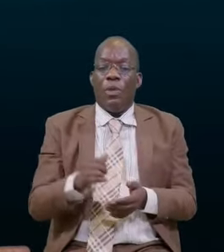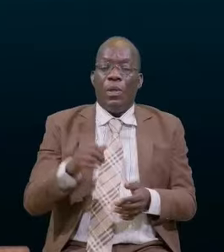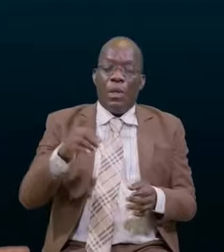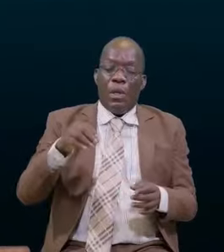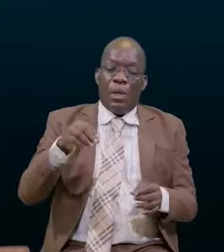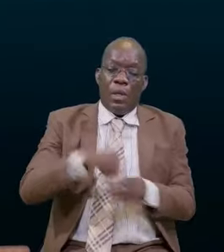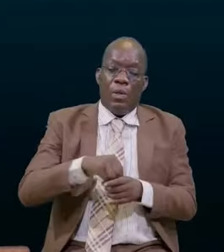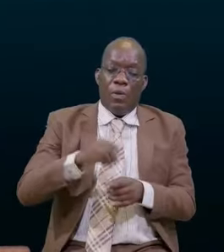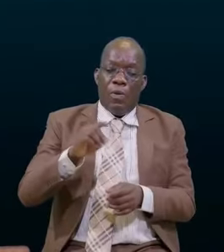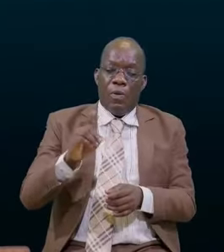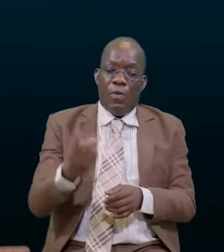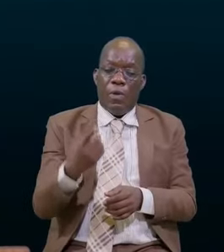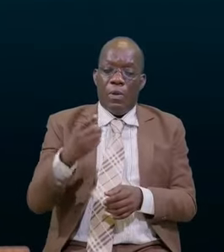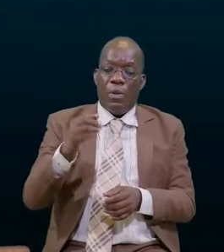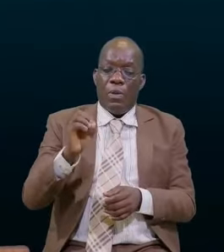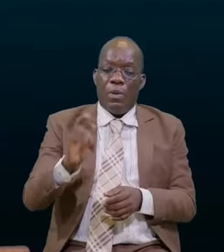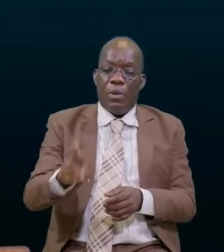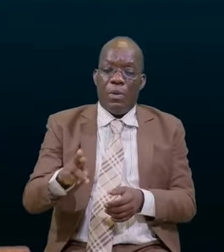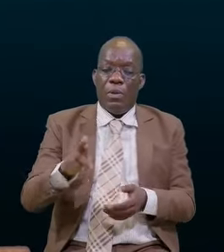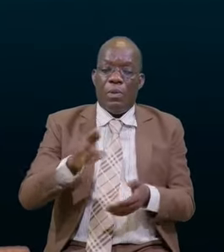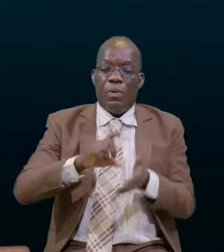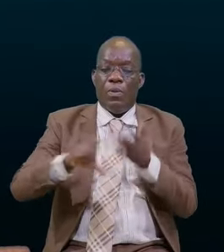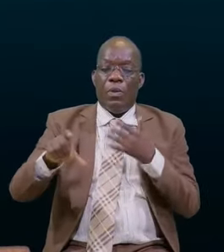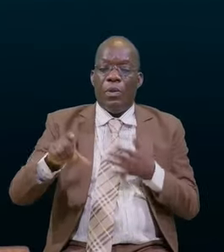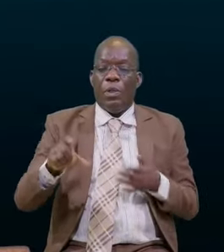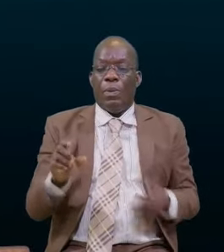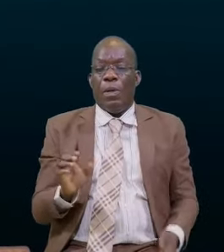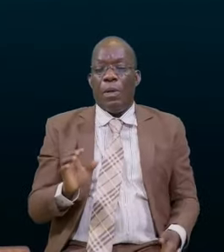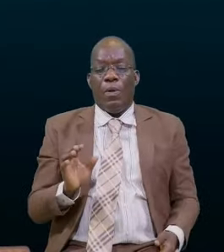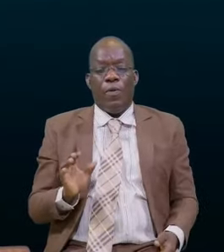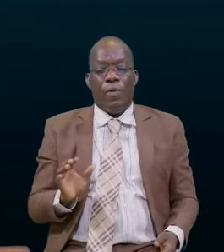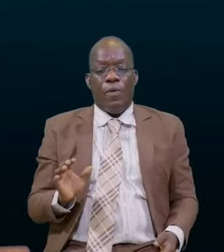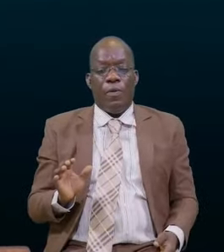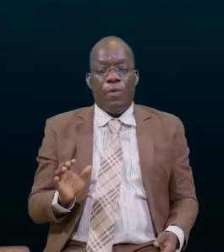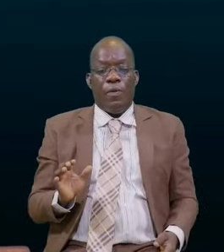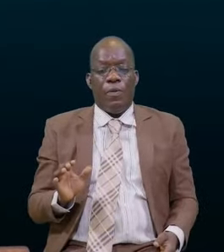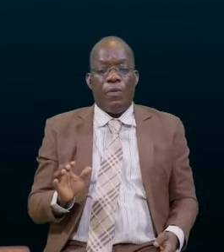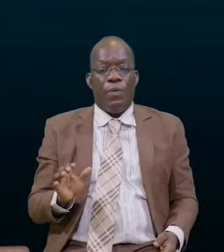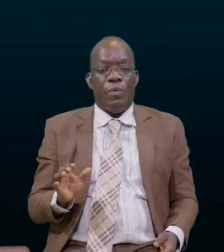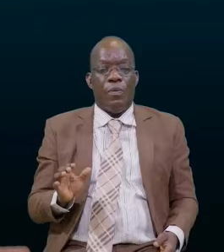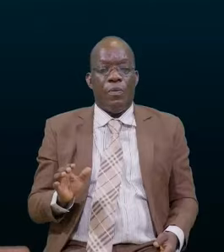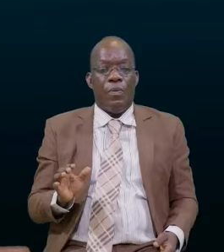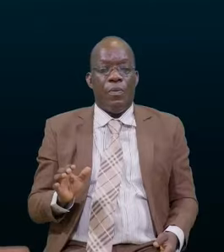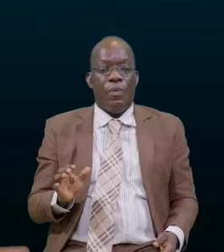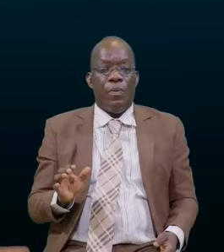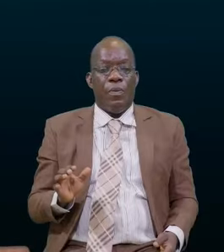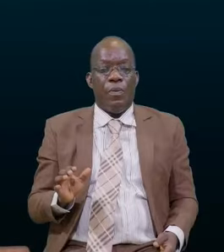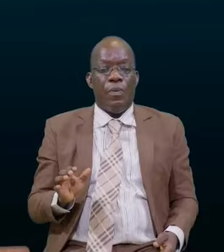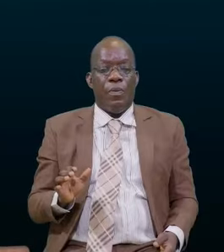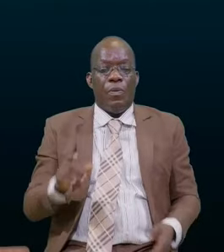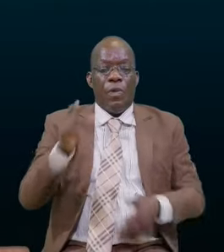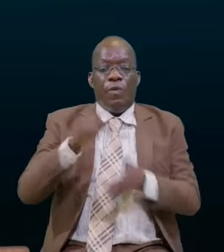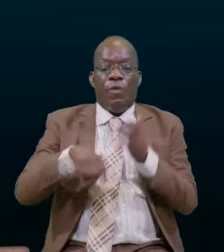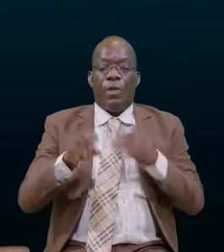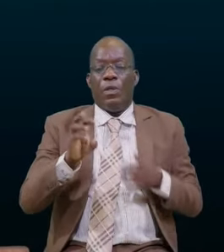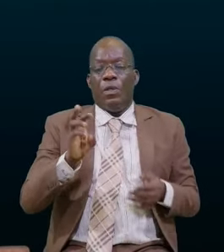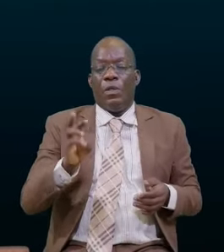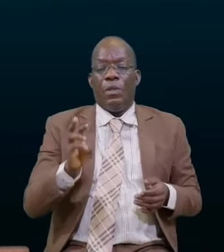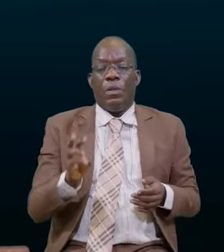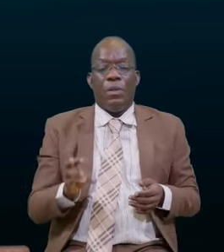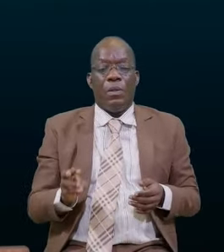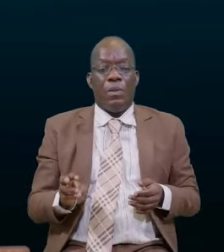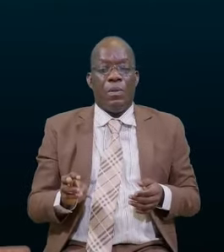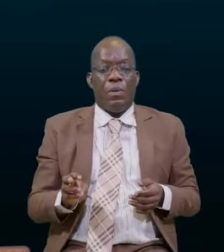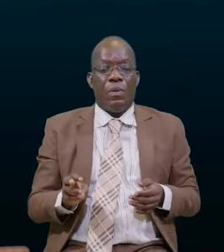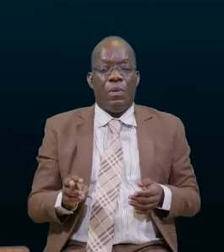6 1 Corinthians chter 5 I read ver six your glory is not